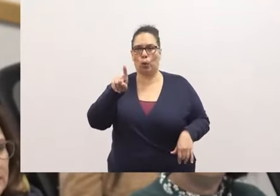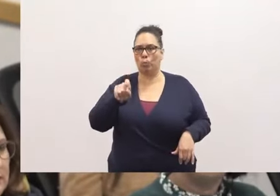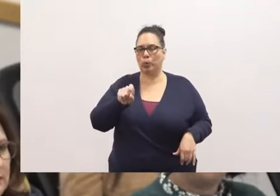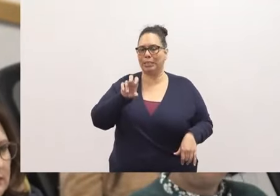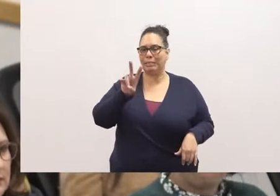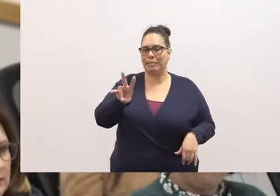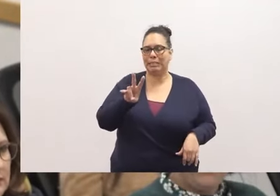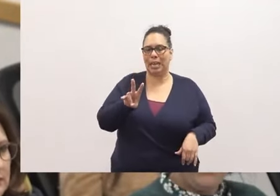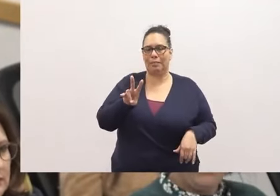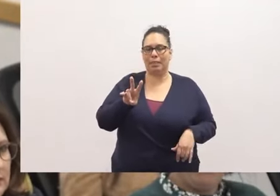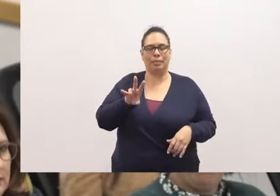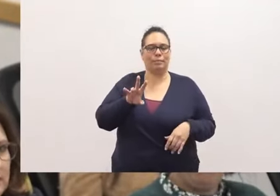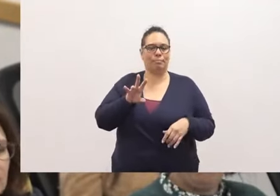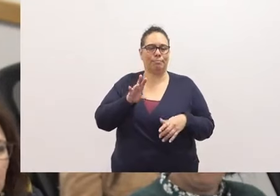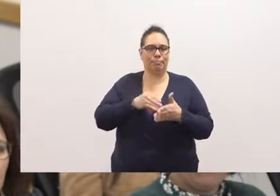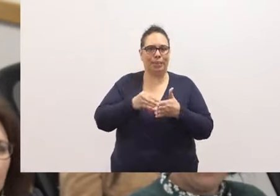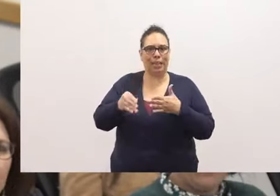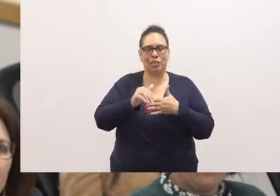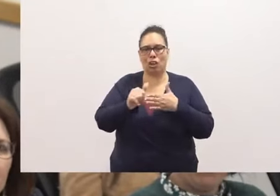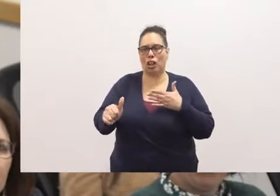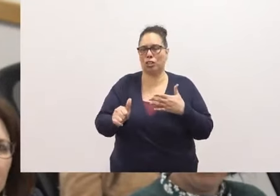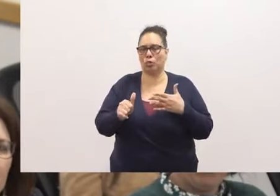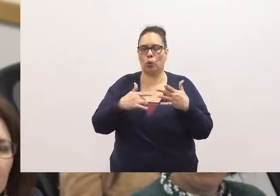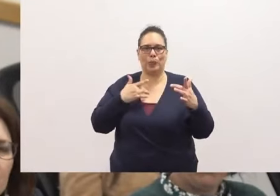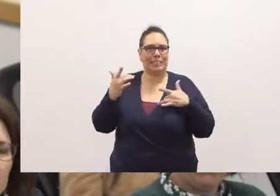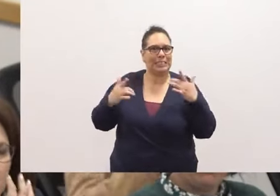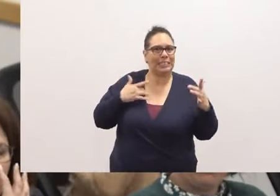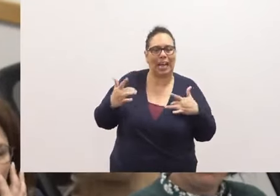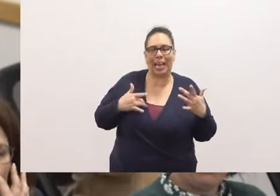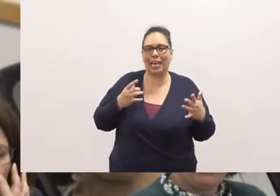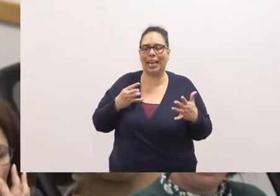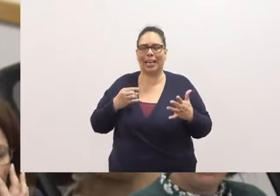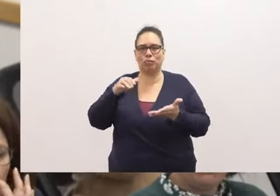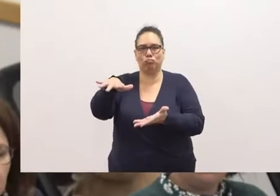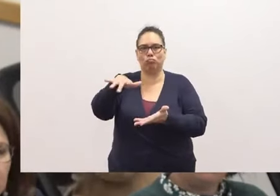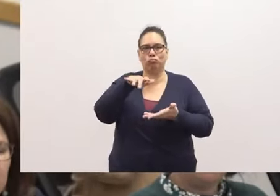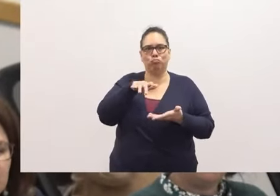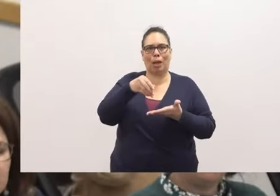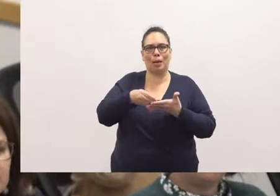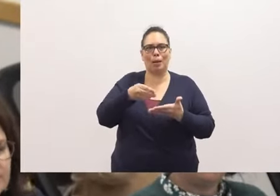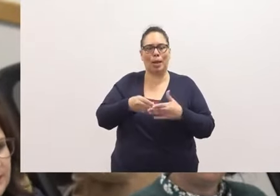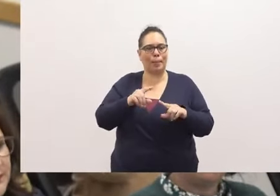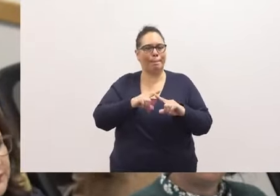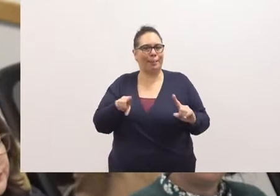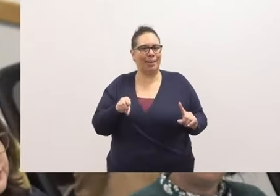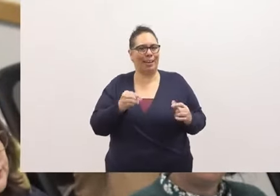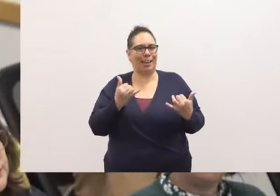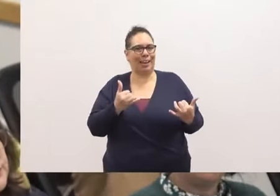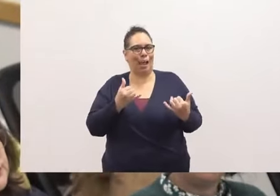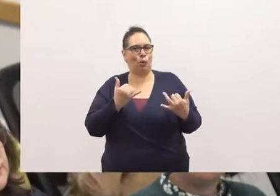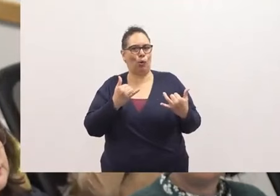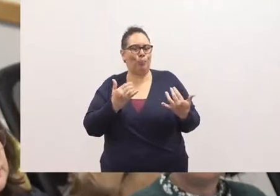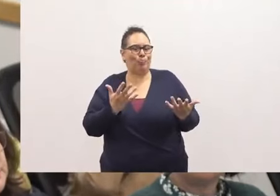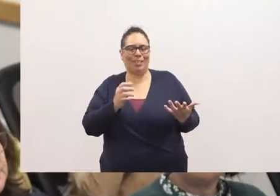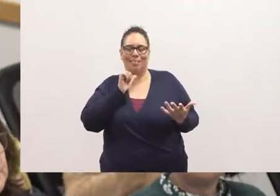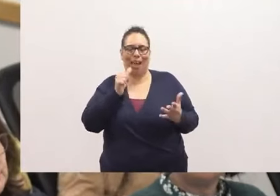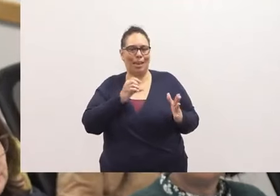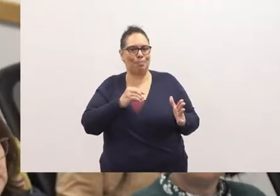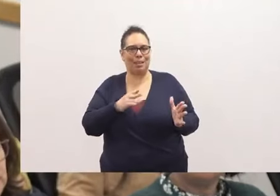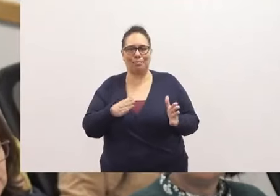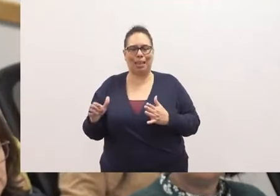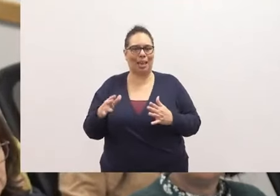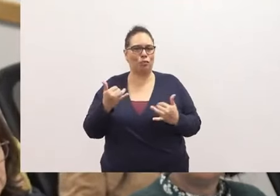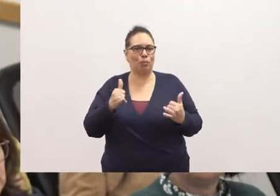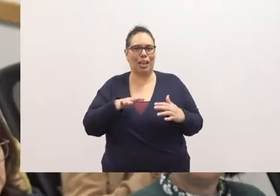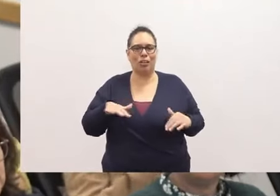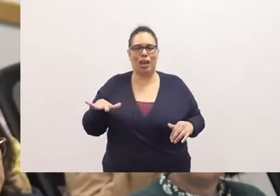in bonds that would come to the schools, we were super excited. Unfortunately, it has come to our attention that there's currently not a plan for a